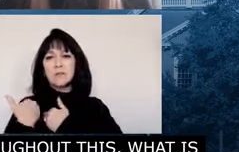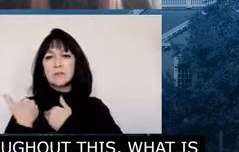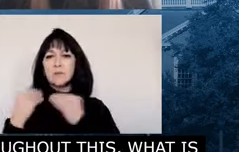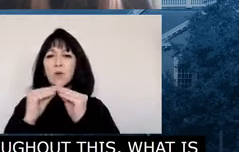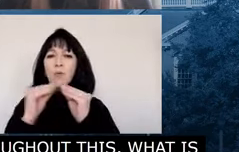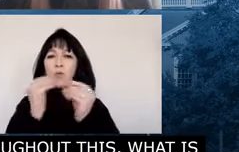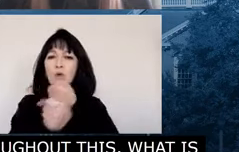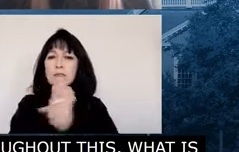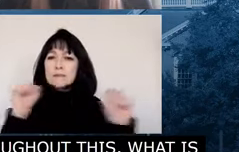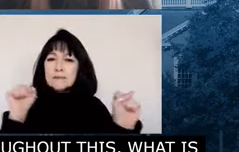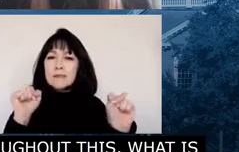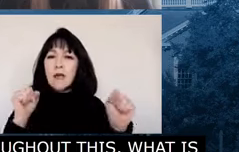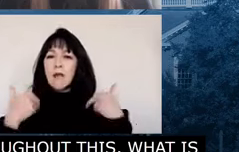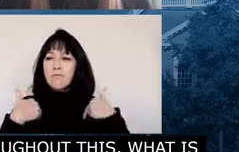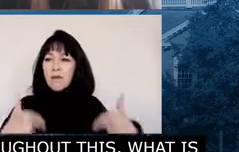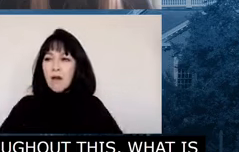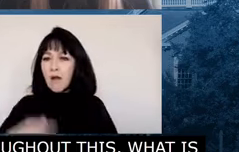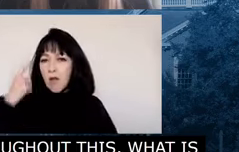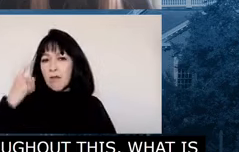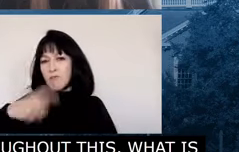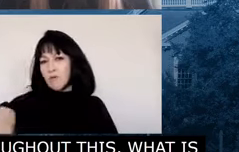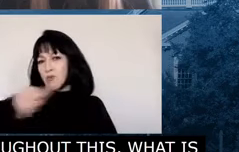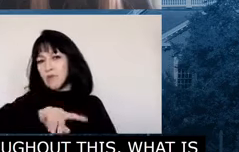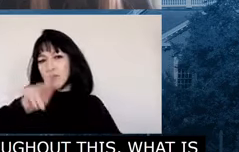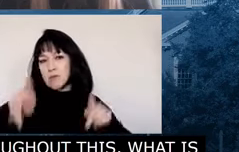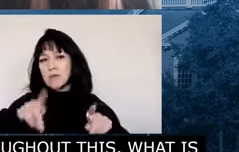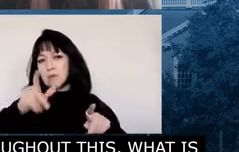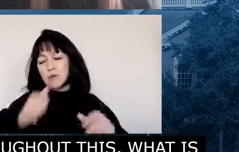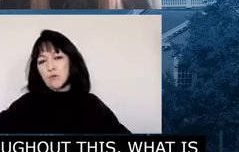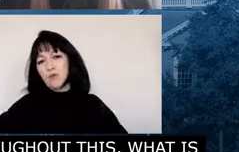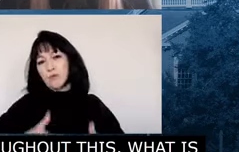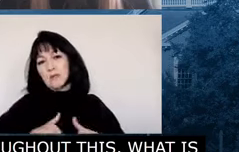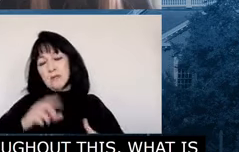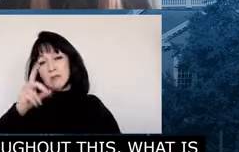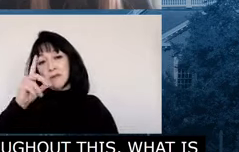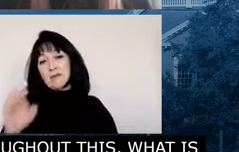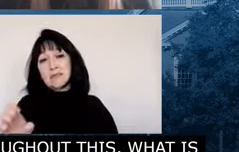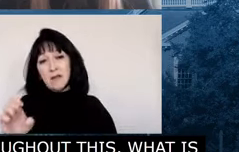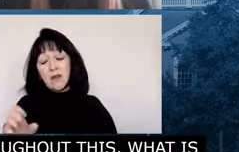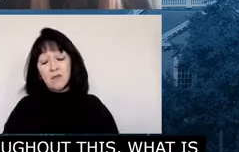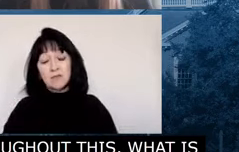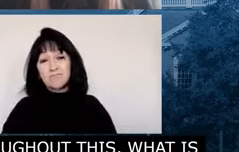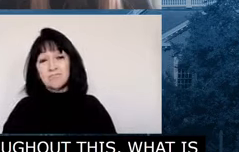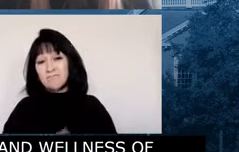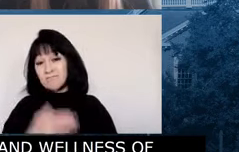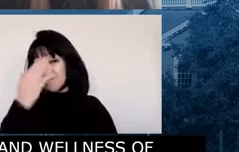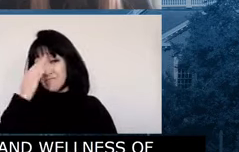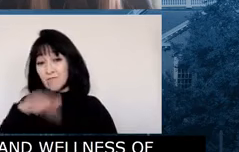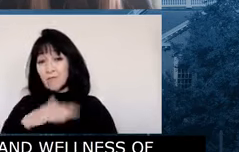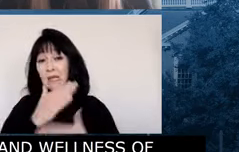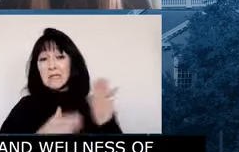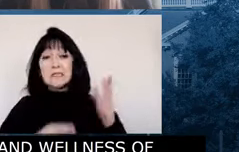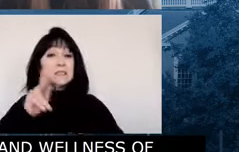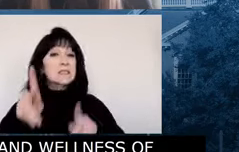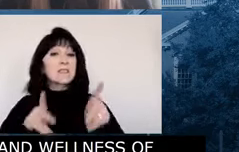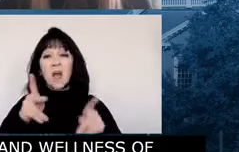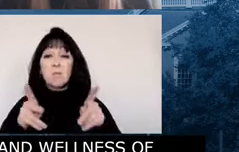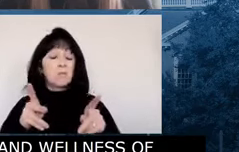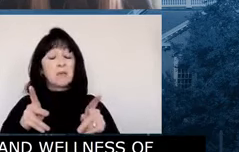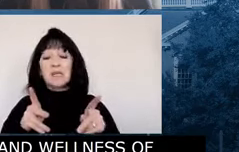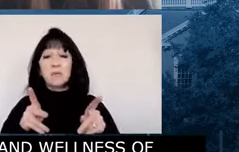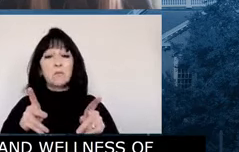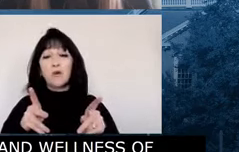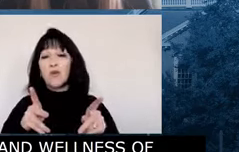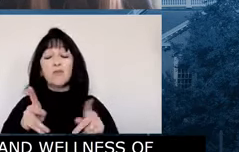Delawarean. And people with kind of a very narrow focus don't have the big picture, don't understand